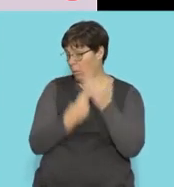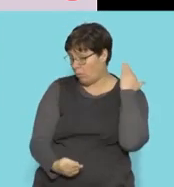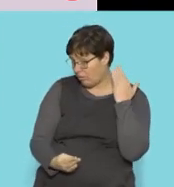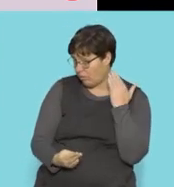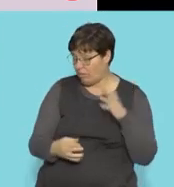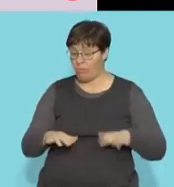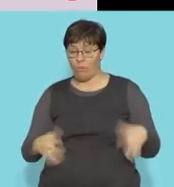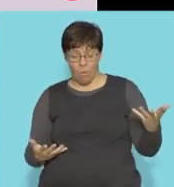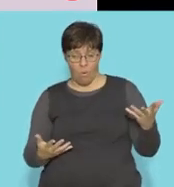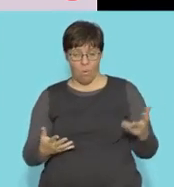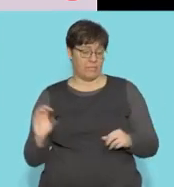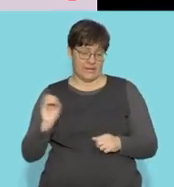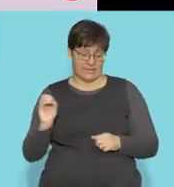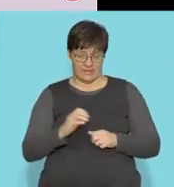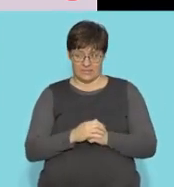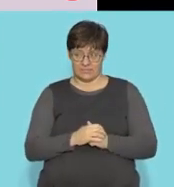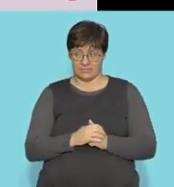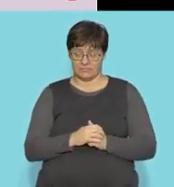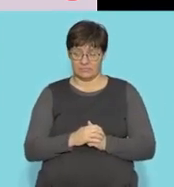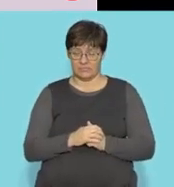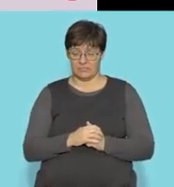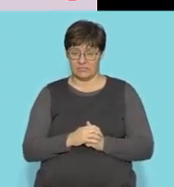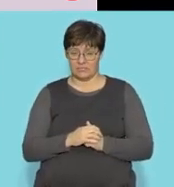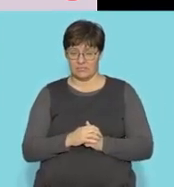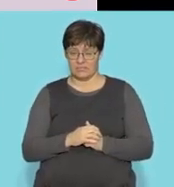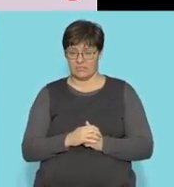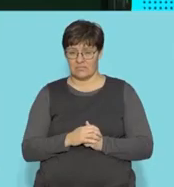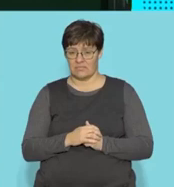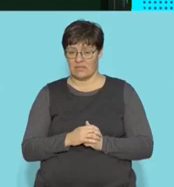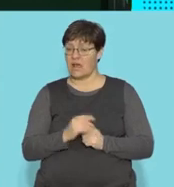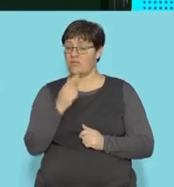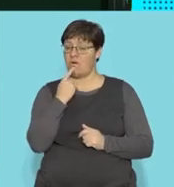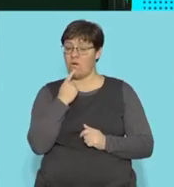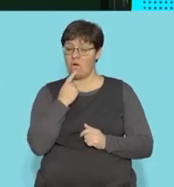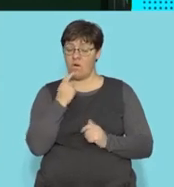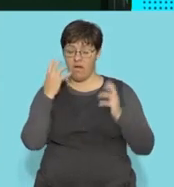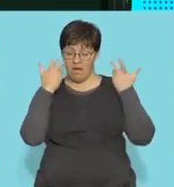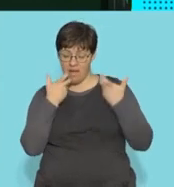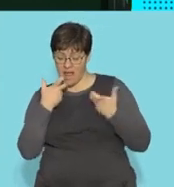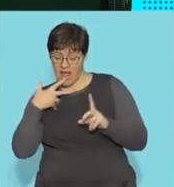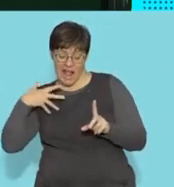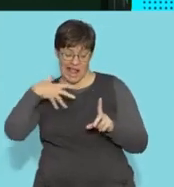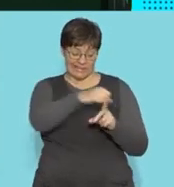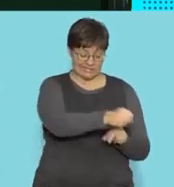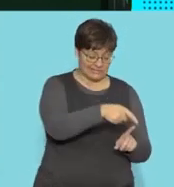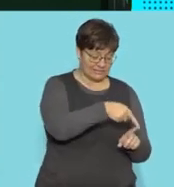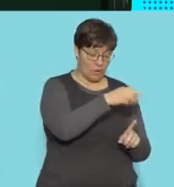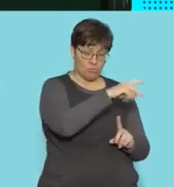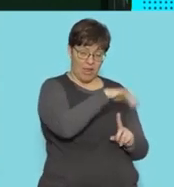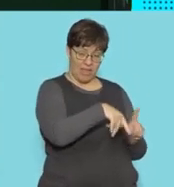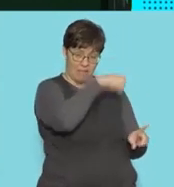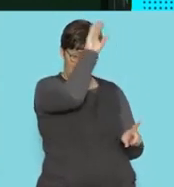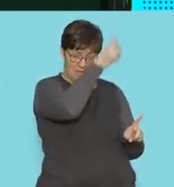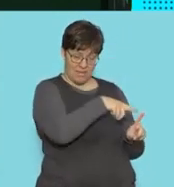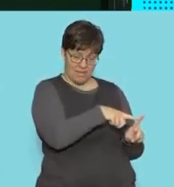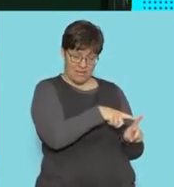both? Or is it none? Well, here it's not just predator or prey. We